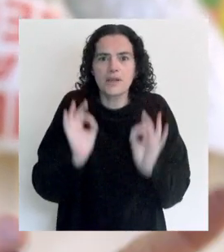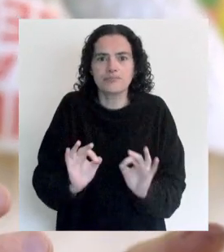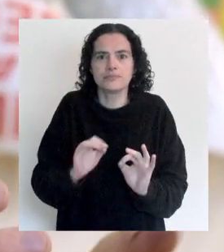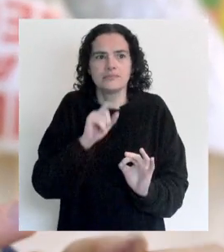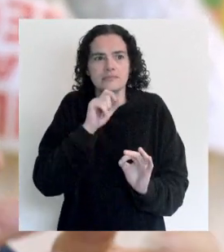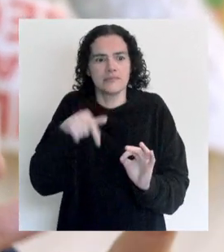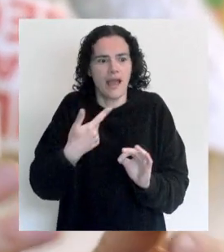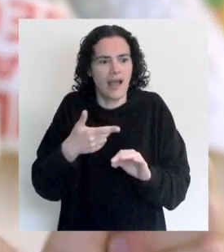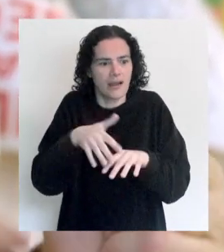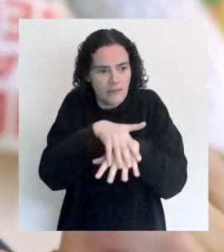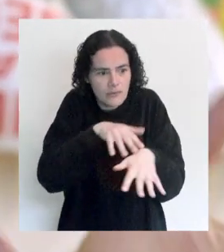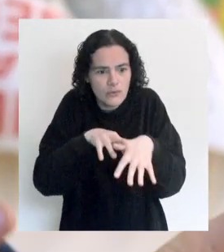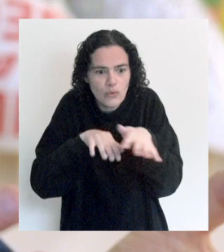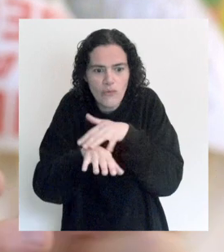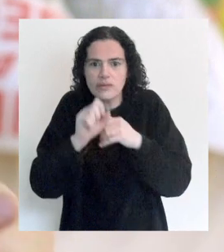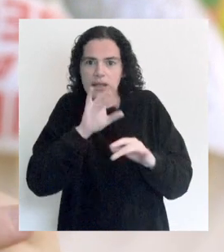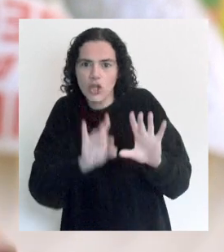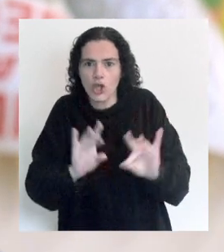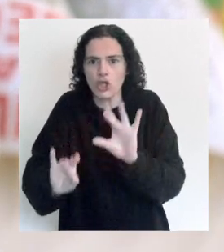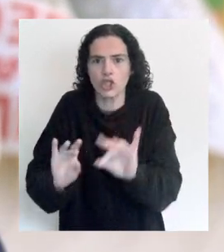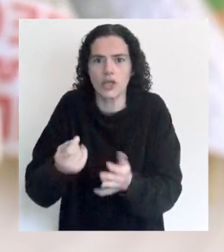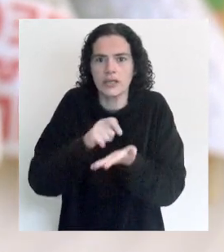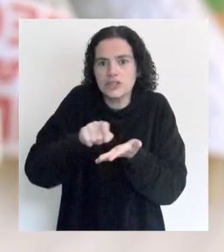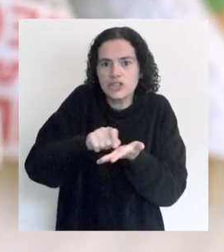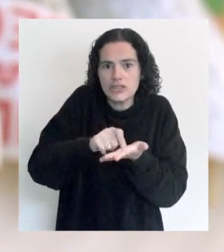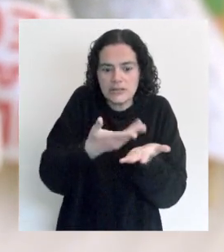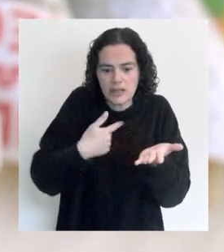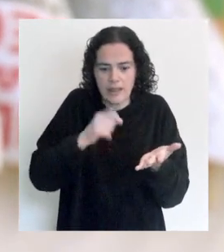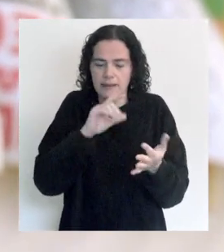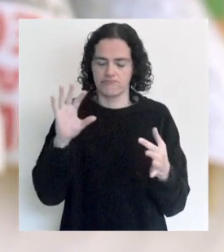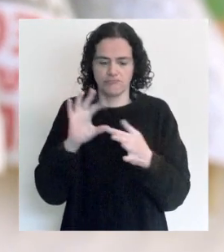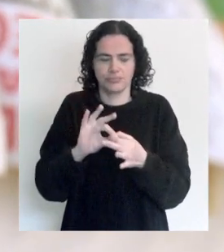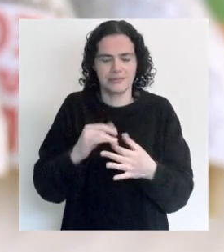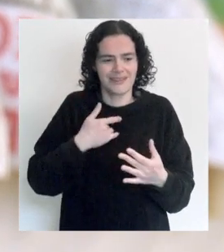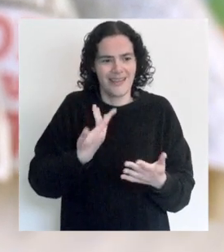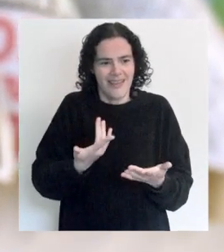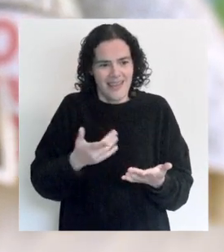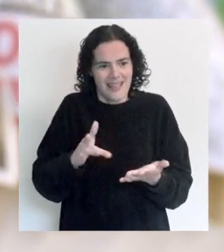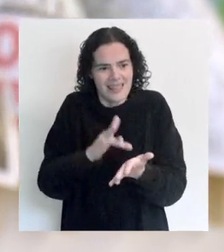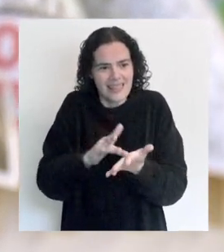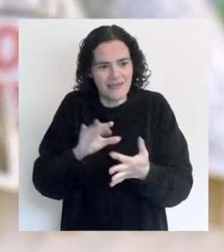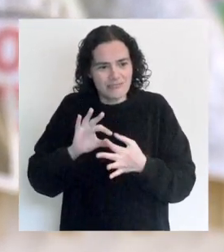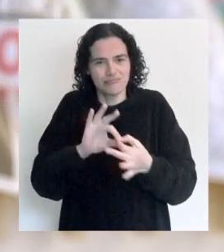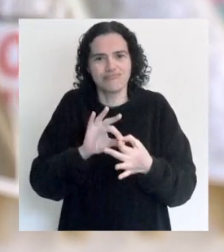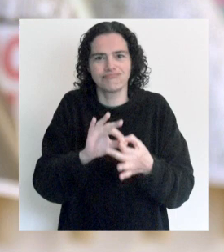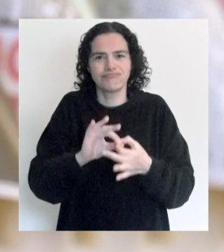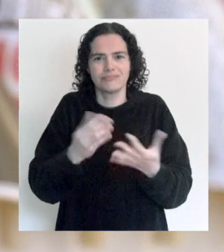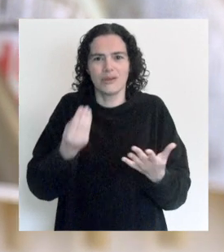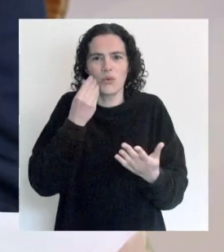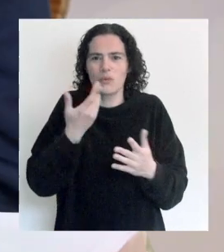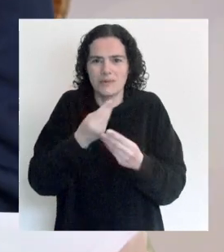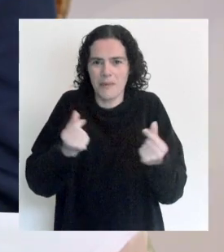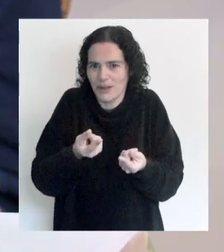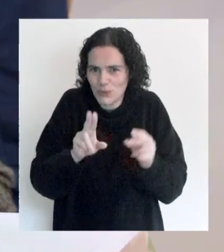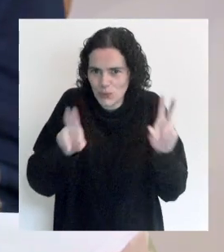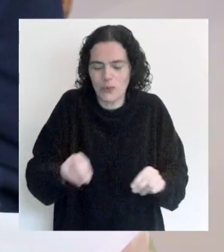able, with gloves, to actually touch these medieval manuscripts, I think it created a connection to the book which has never gone away.